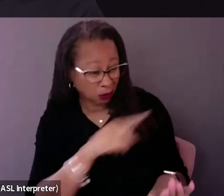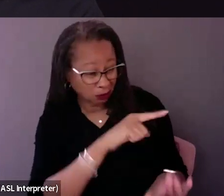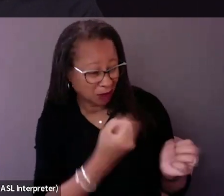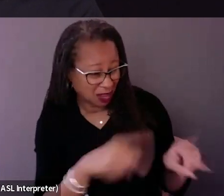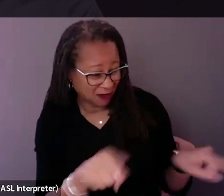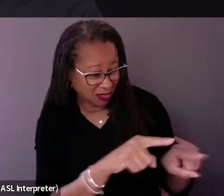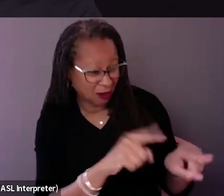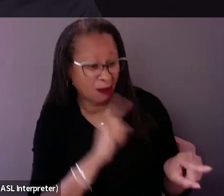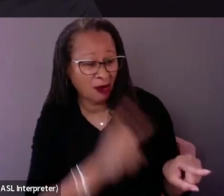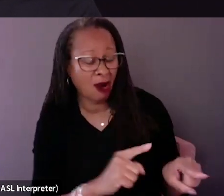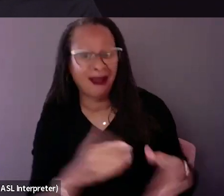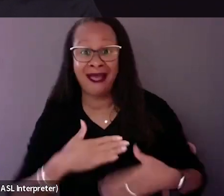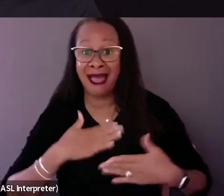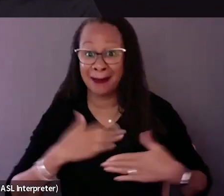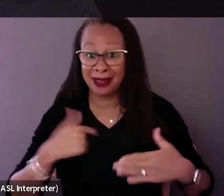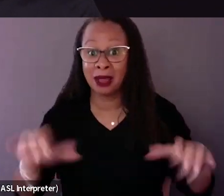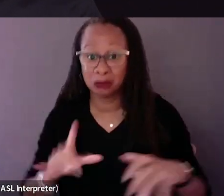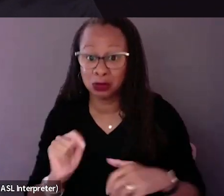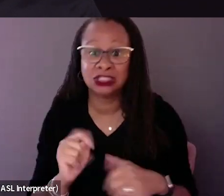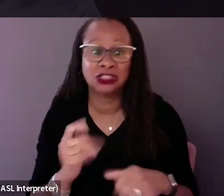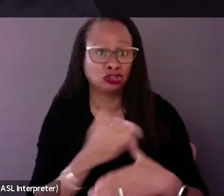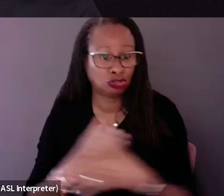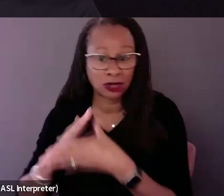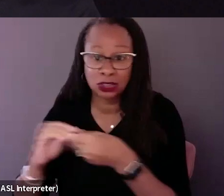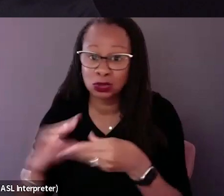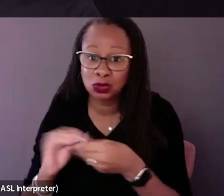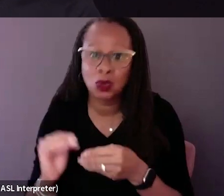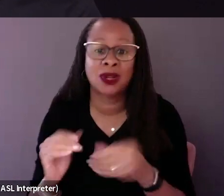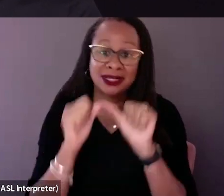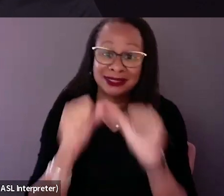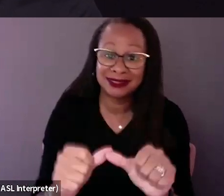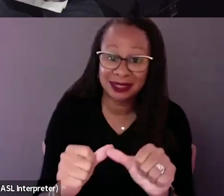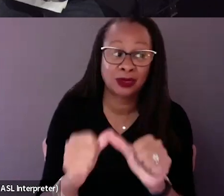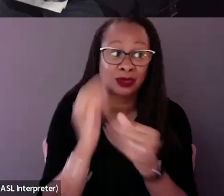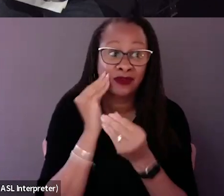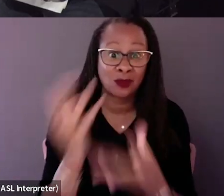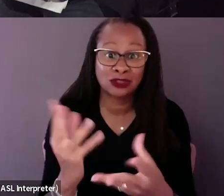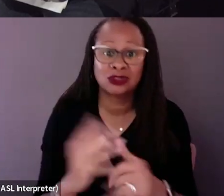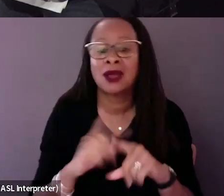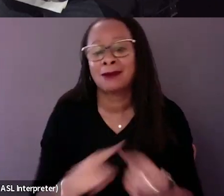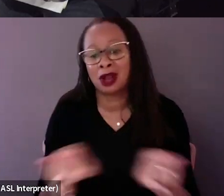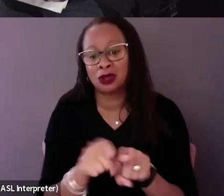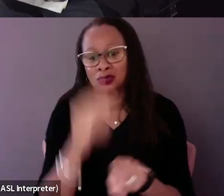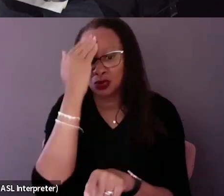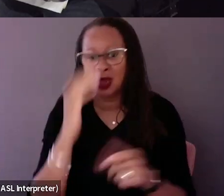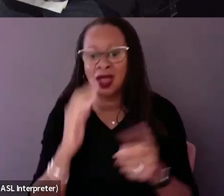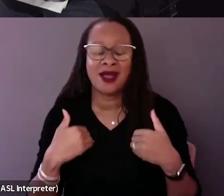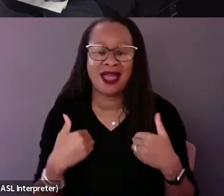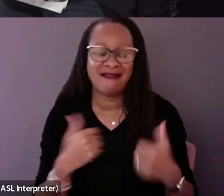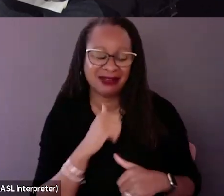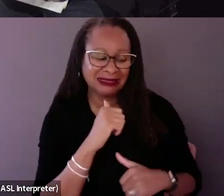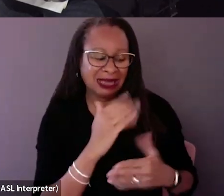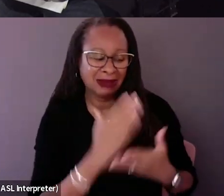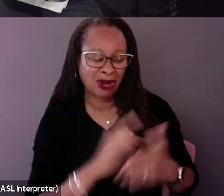them are happy that I'm doing things like this, But I also know that there is also a